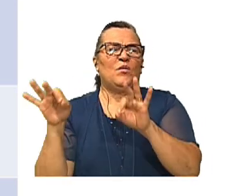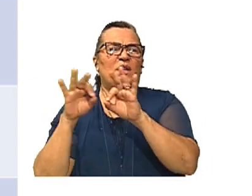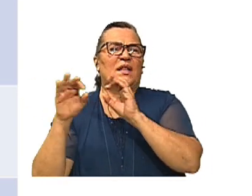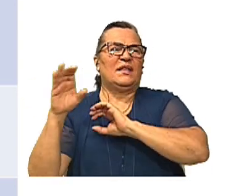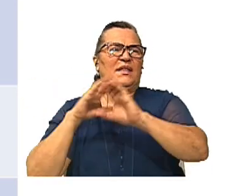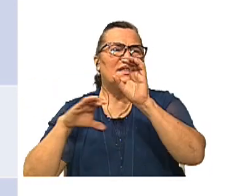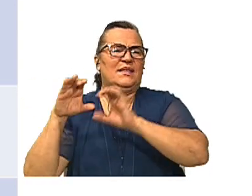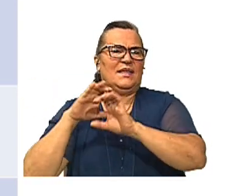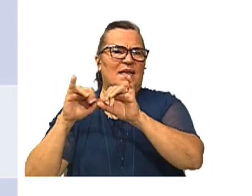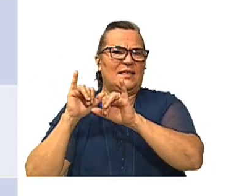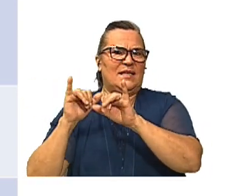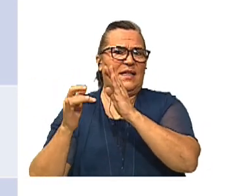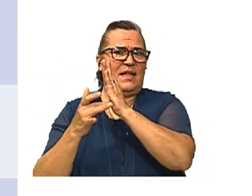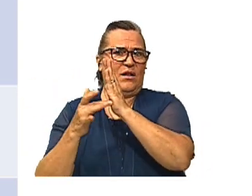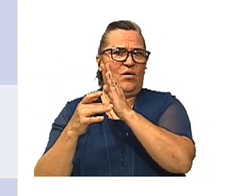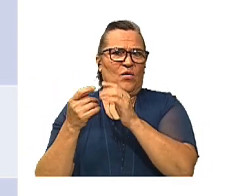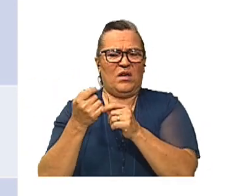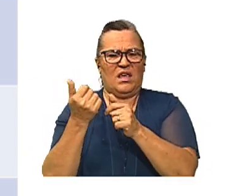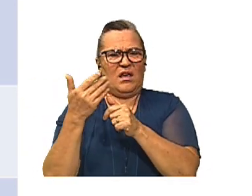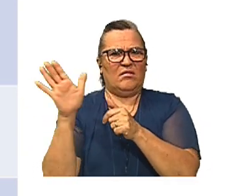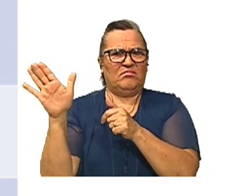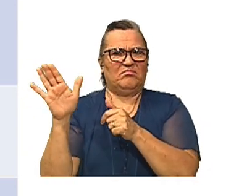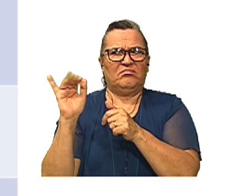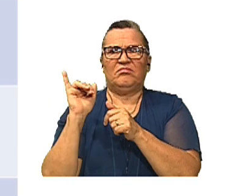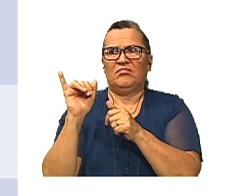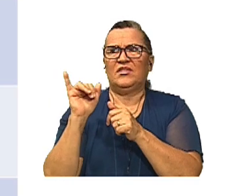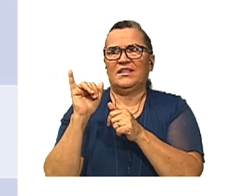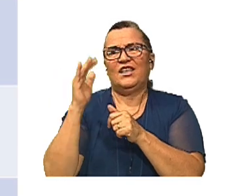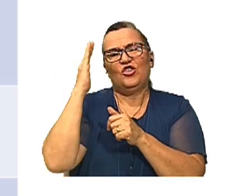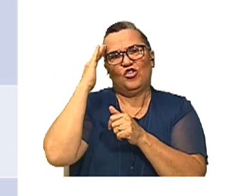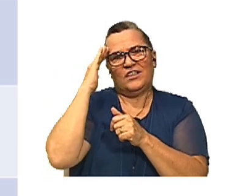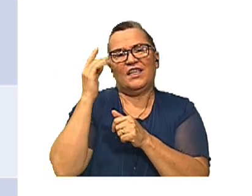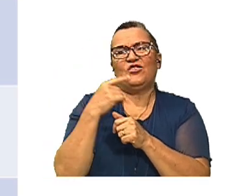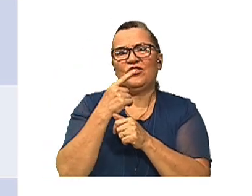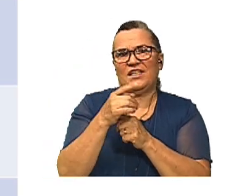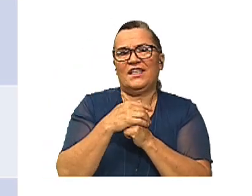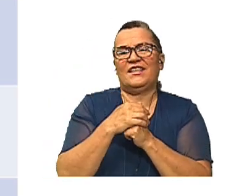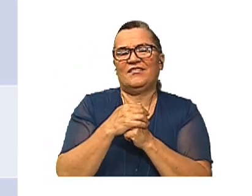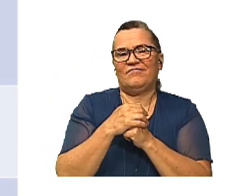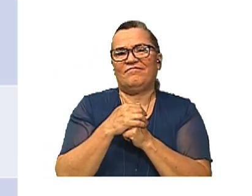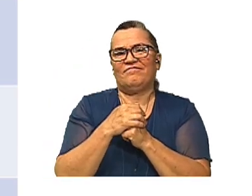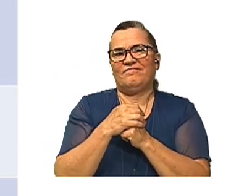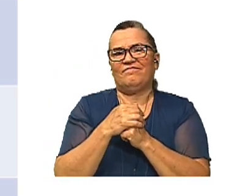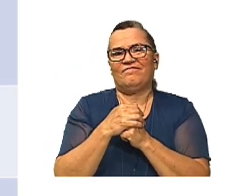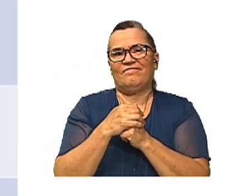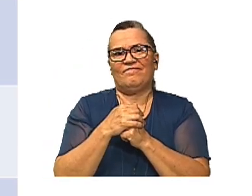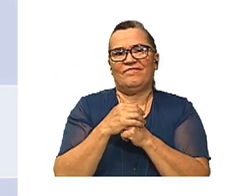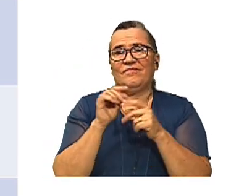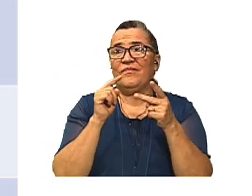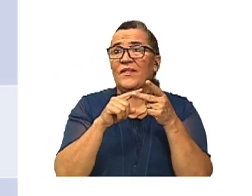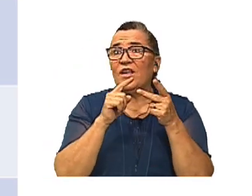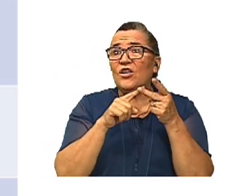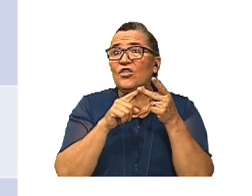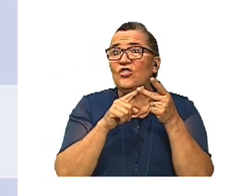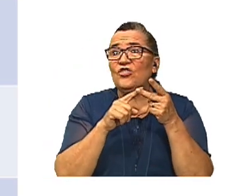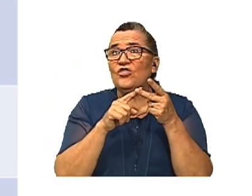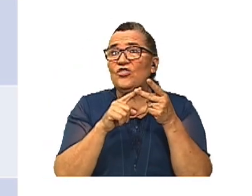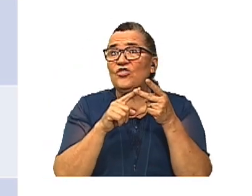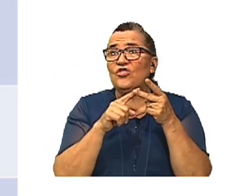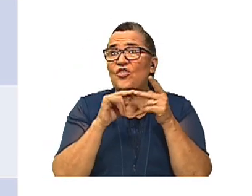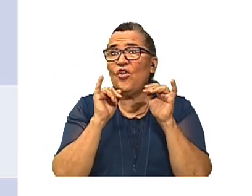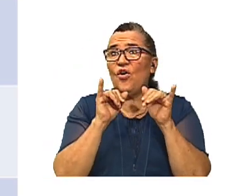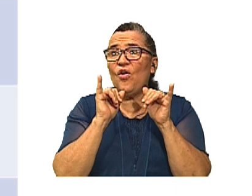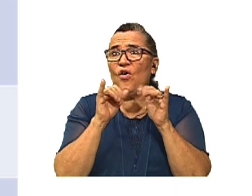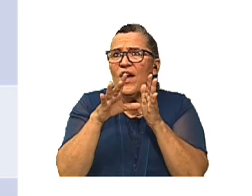technology. Achieve? Yeah, I know you did it. I extracted specific details from a video related